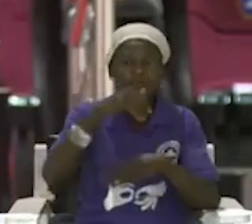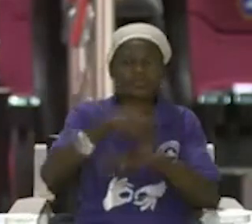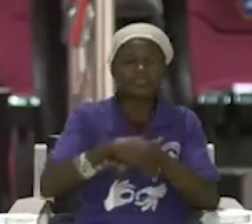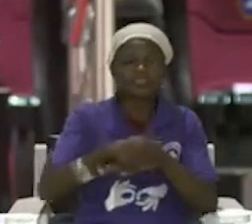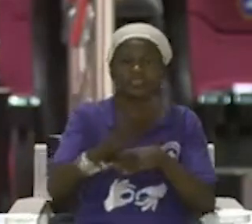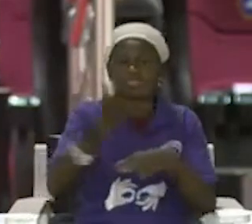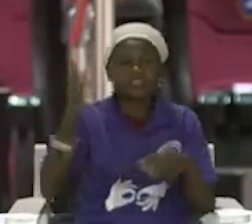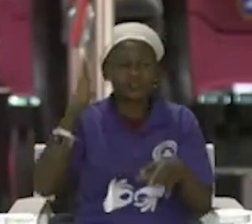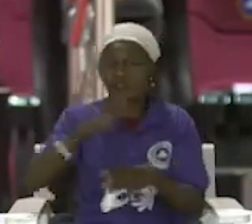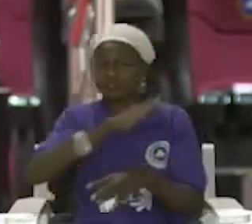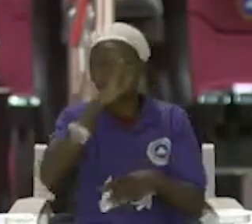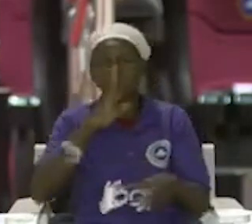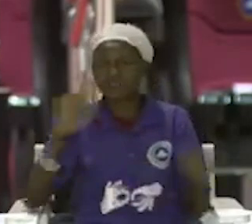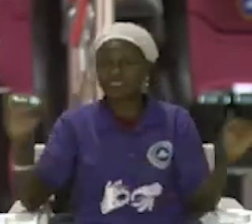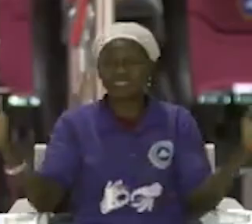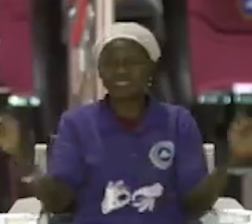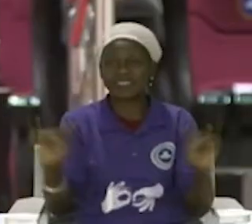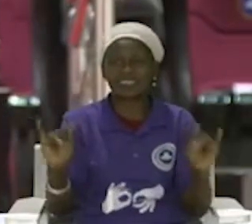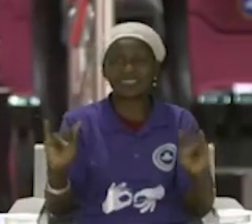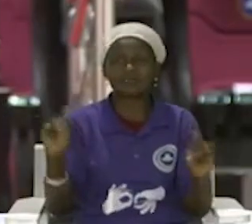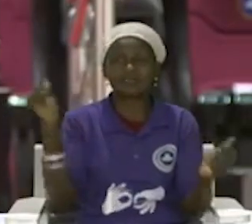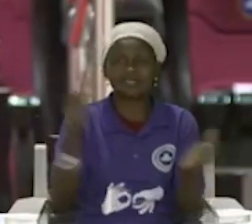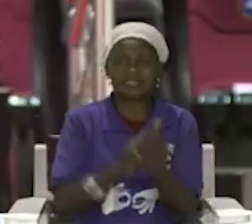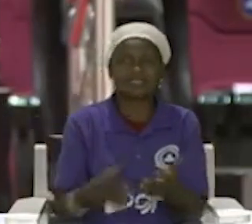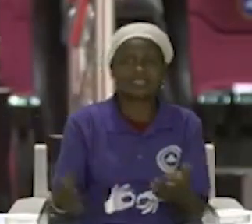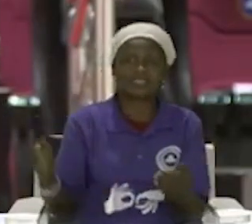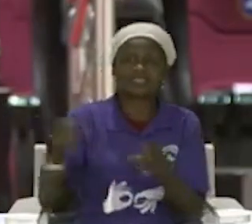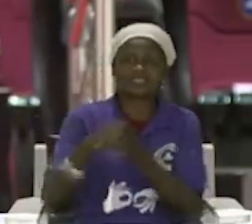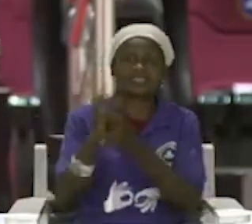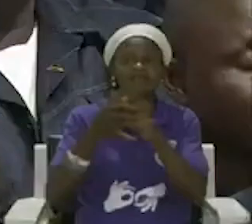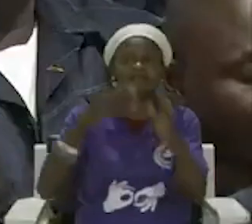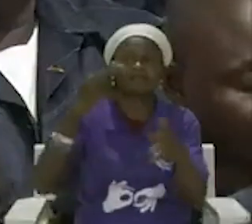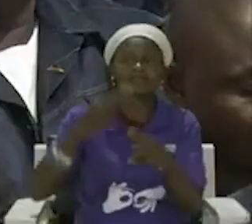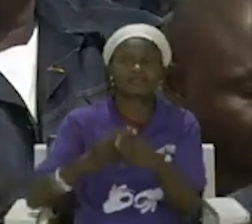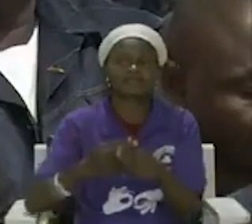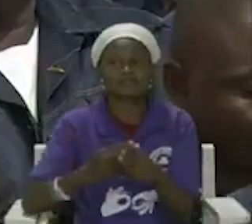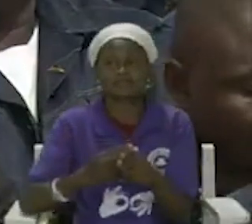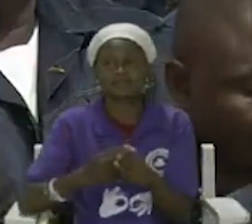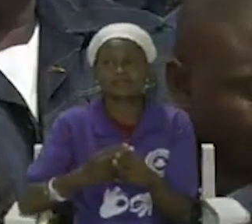things will never be the same again.